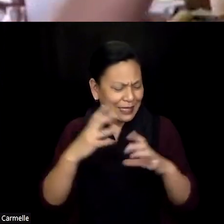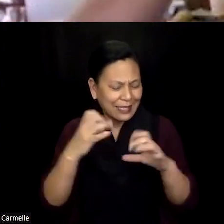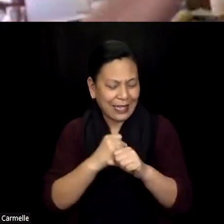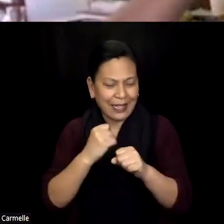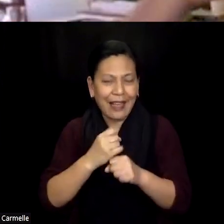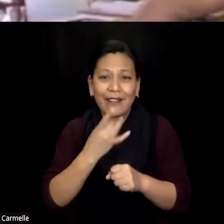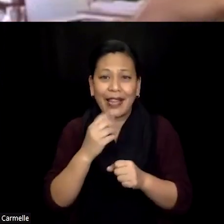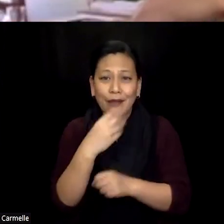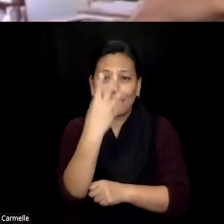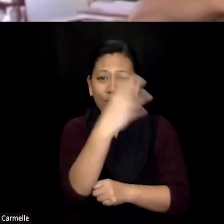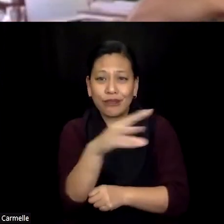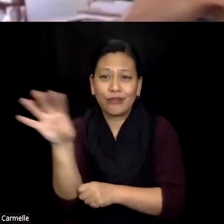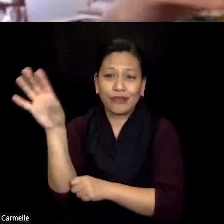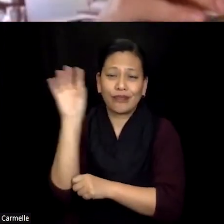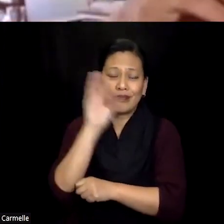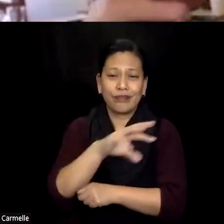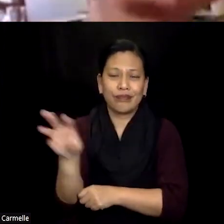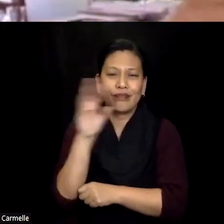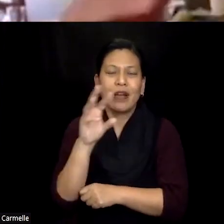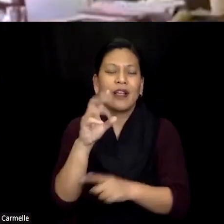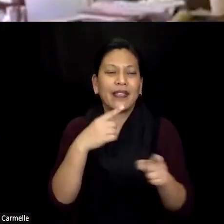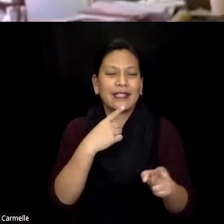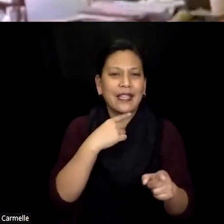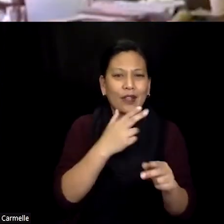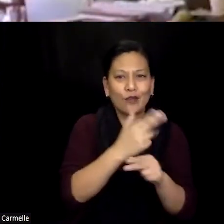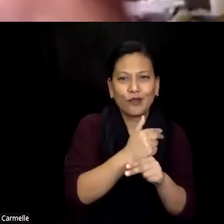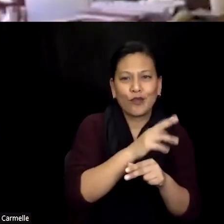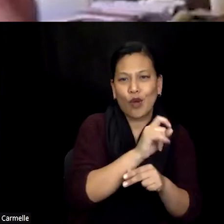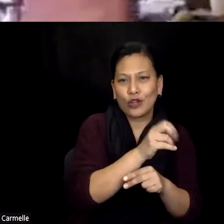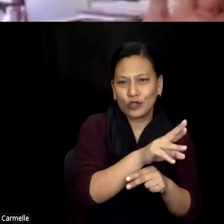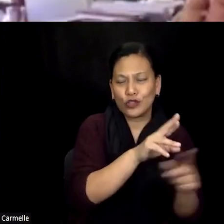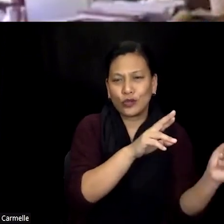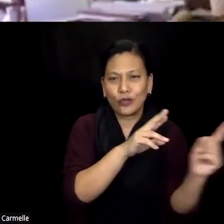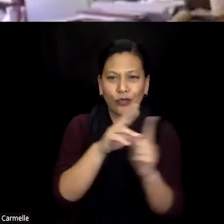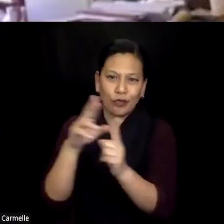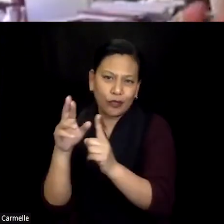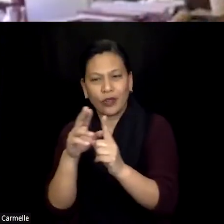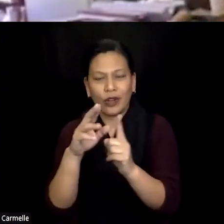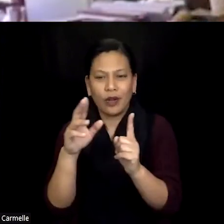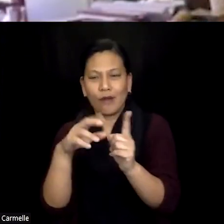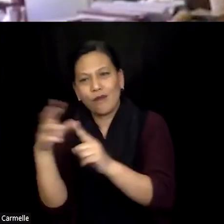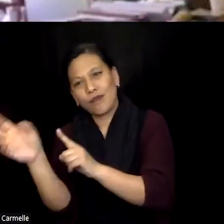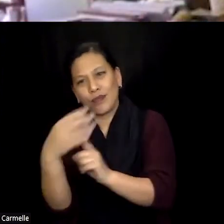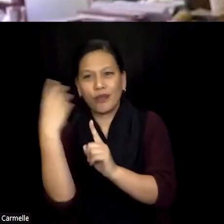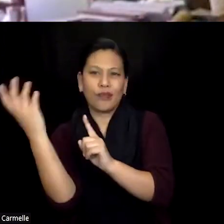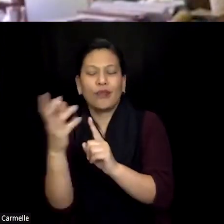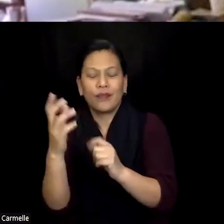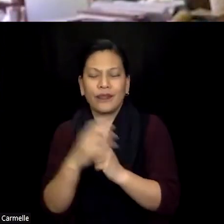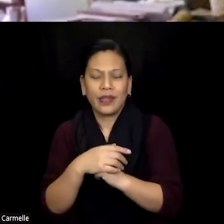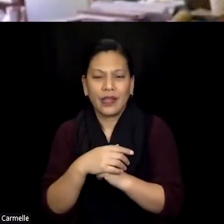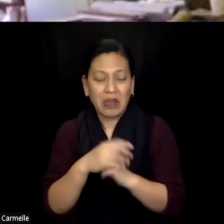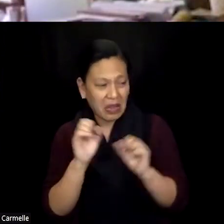room? And we'll have like Roger animated and we'll see his shadow going against the wall, just like all the other characters. Can we do